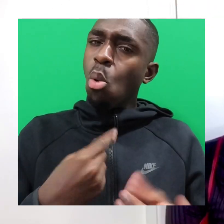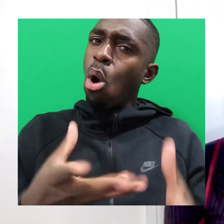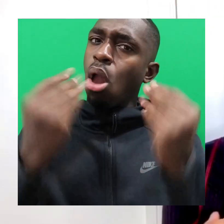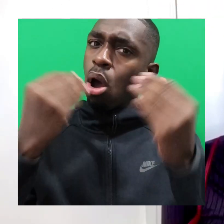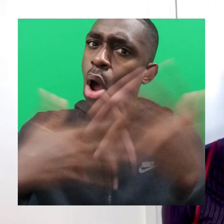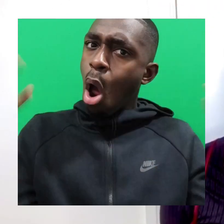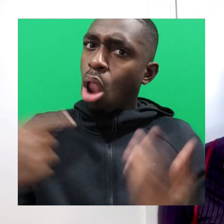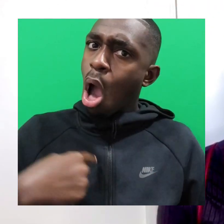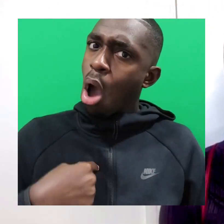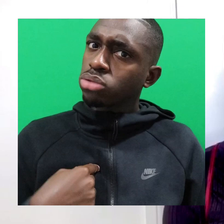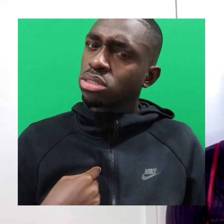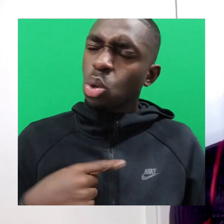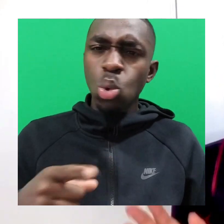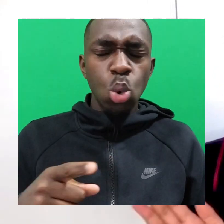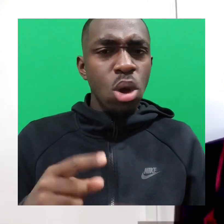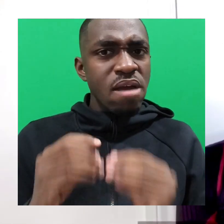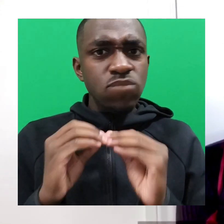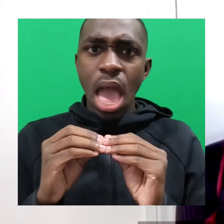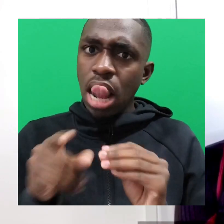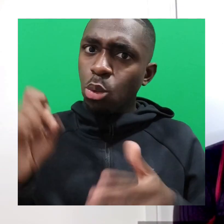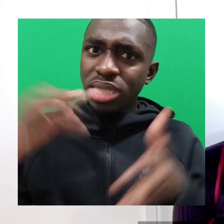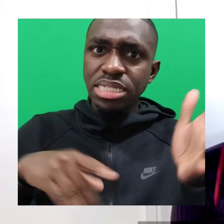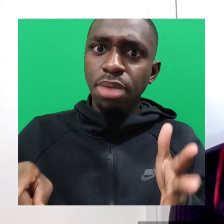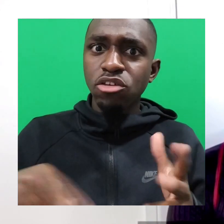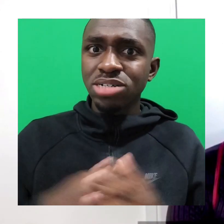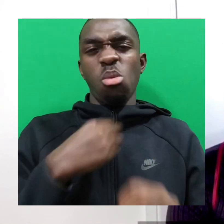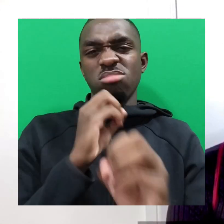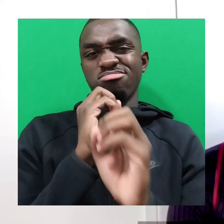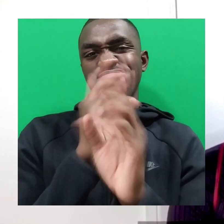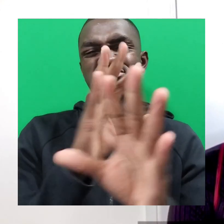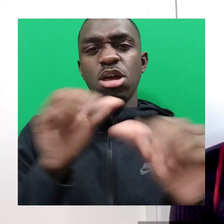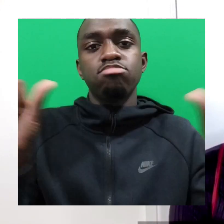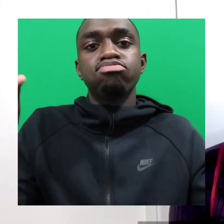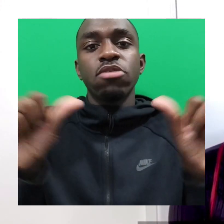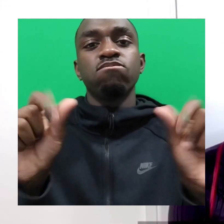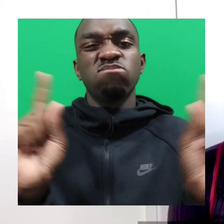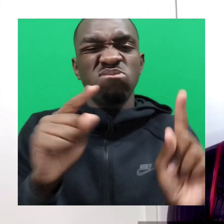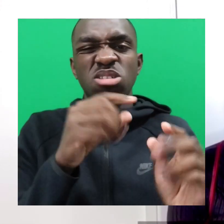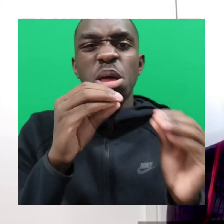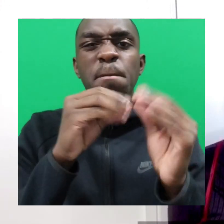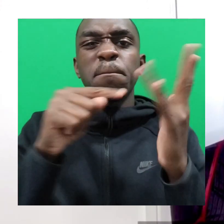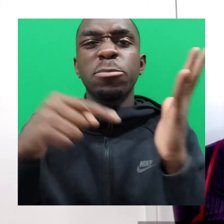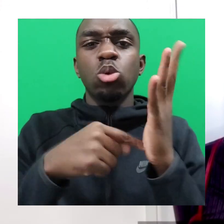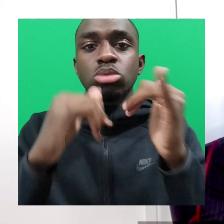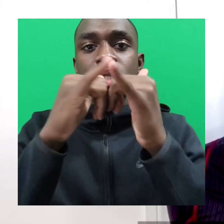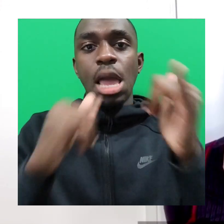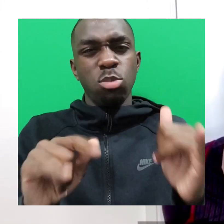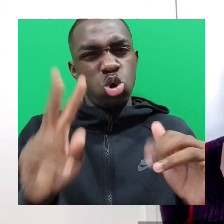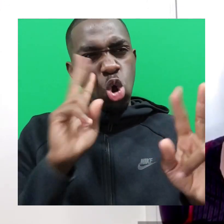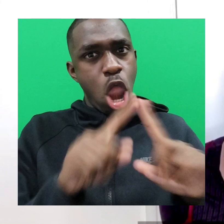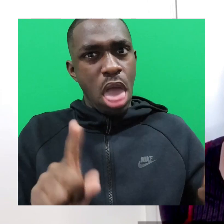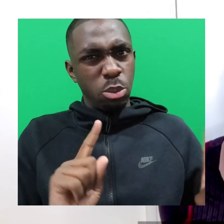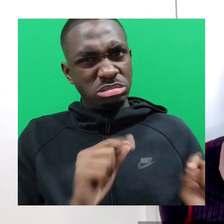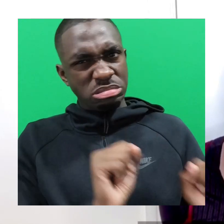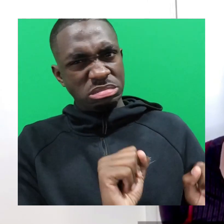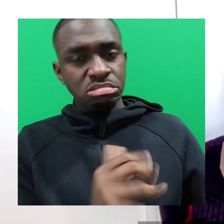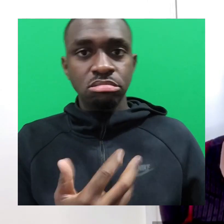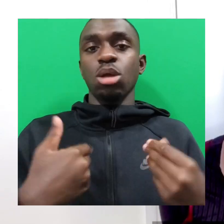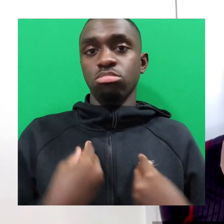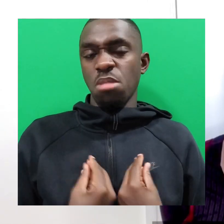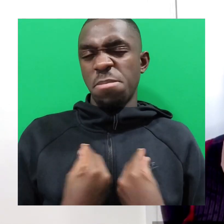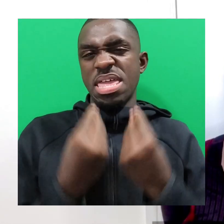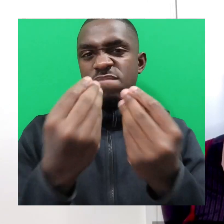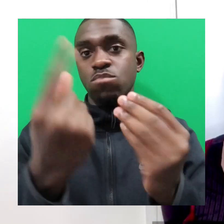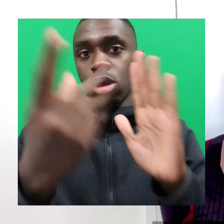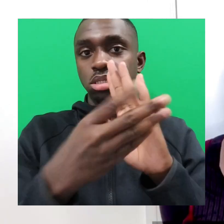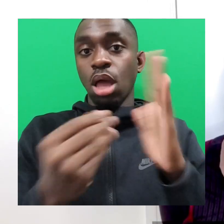it was hard. Coding was like a lot for me. It's not a skill that clicked for me straight away,